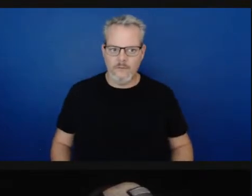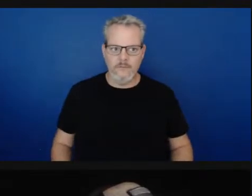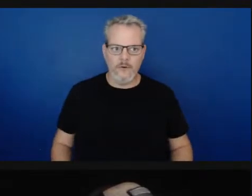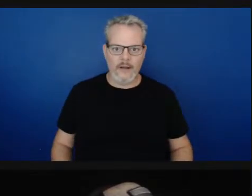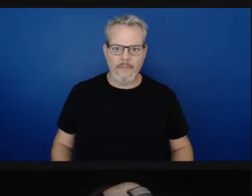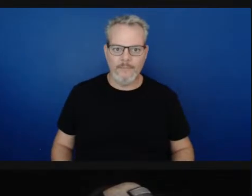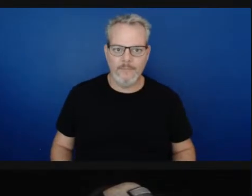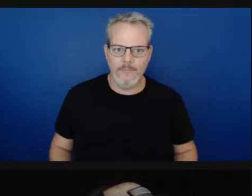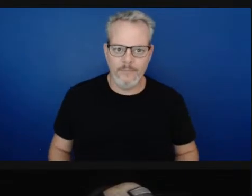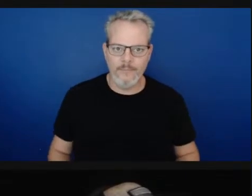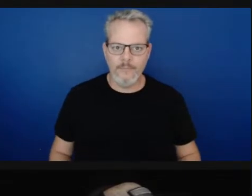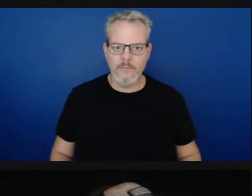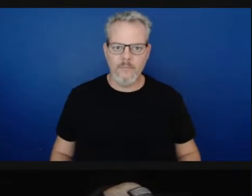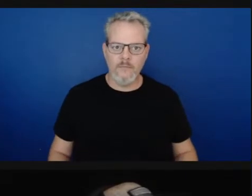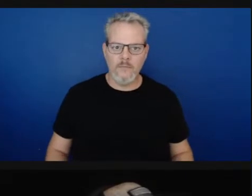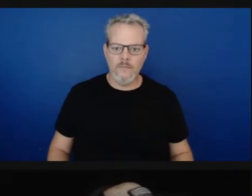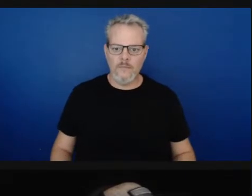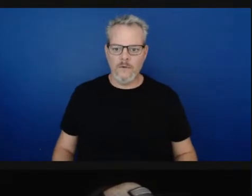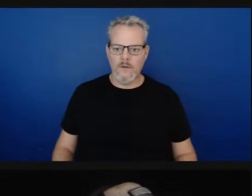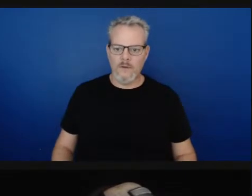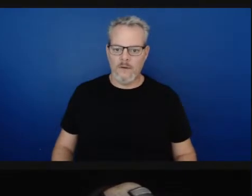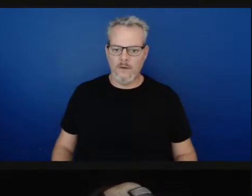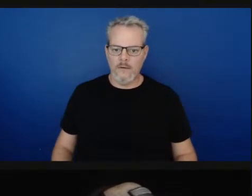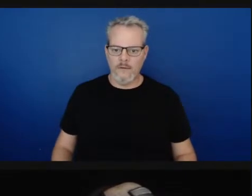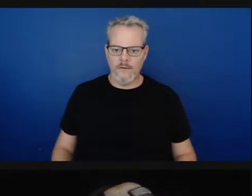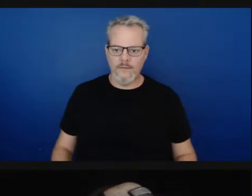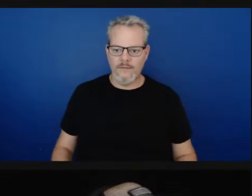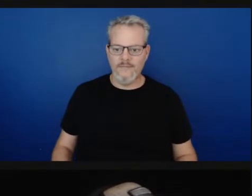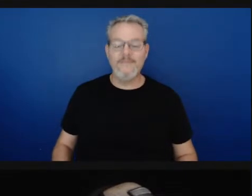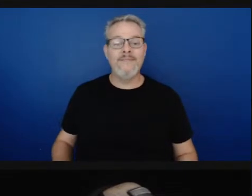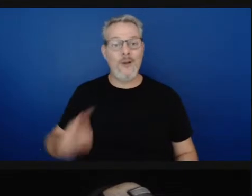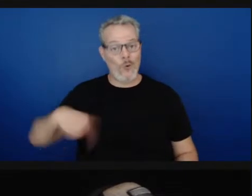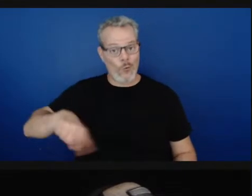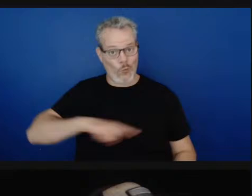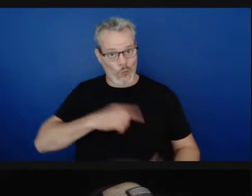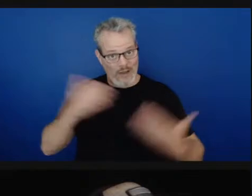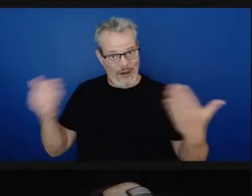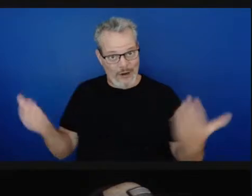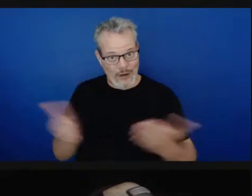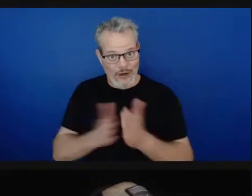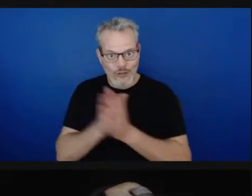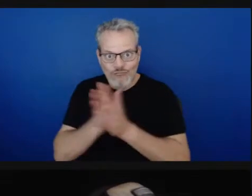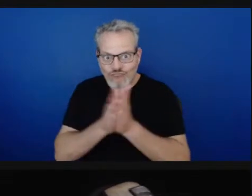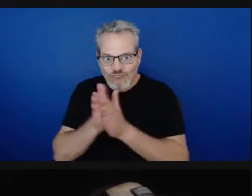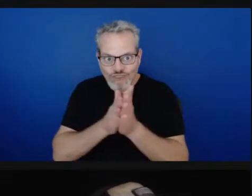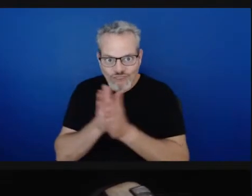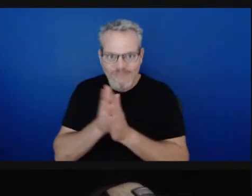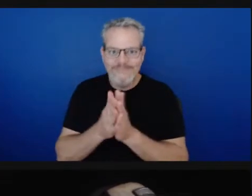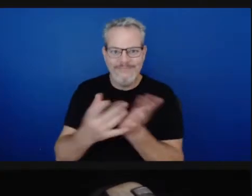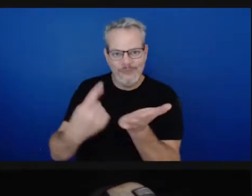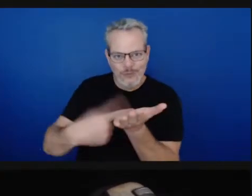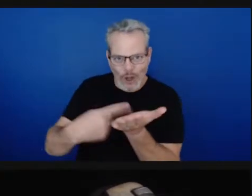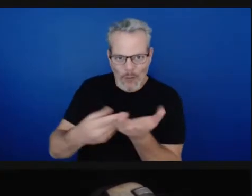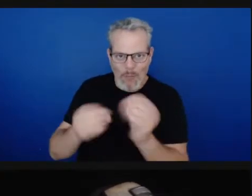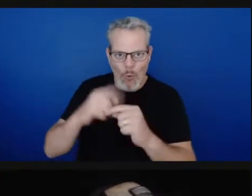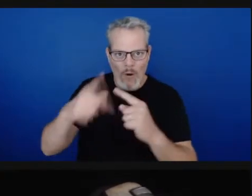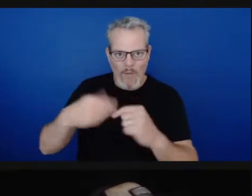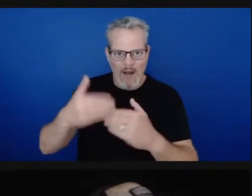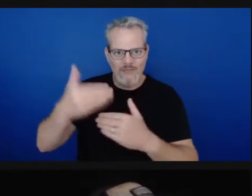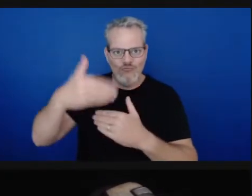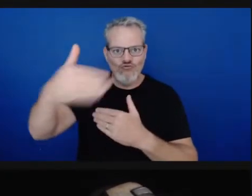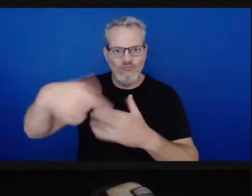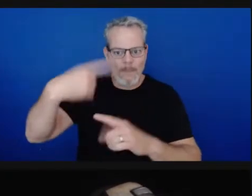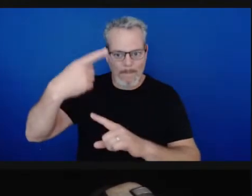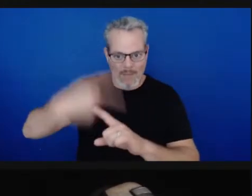So this is something that we at HVERI are also getting into. We'll talk about that more in coming months.